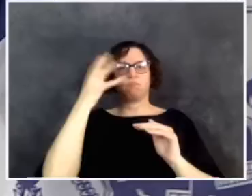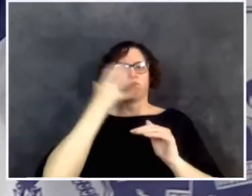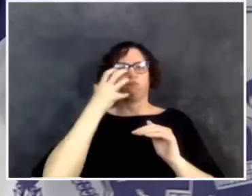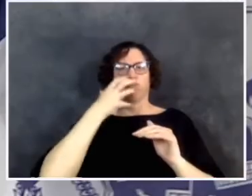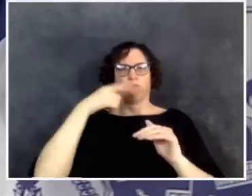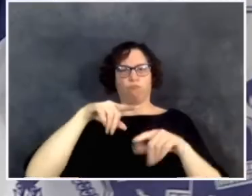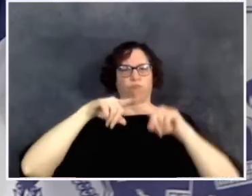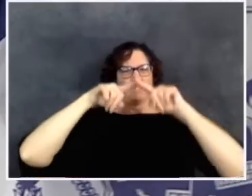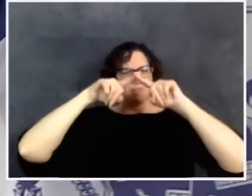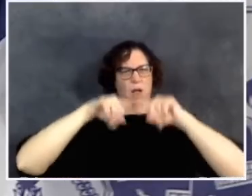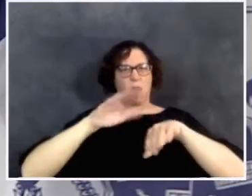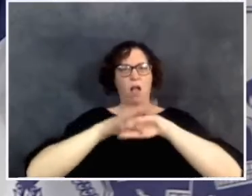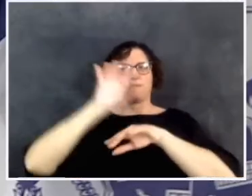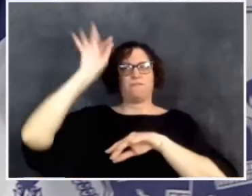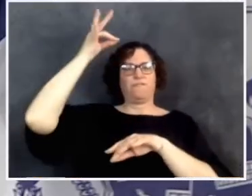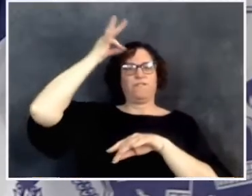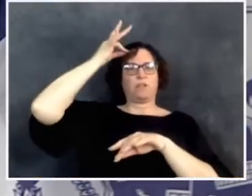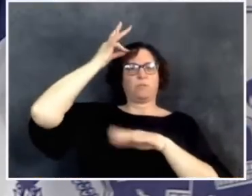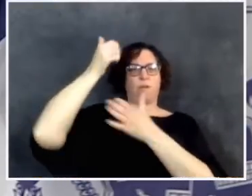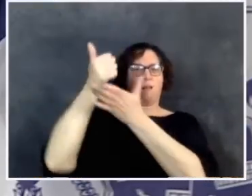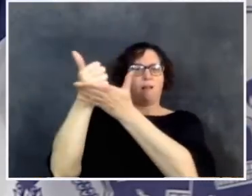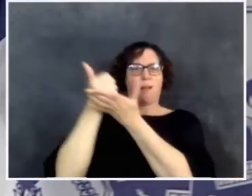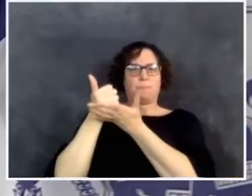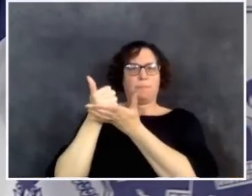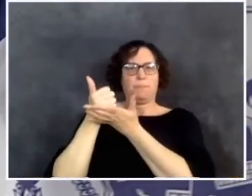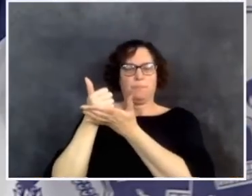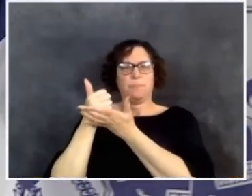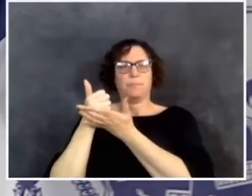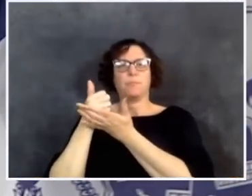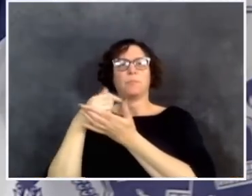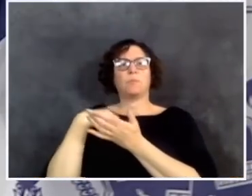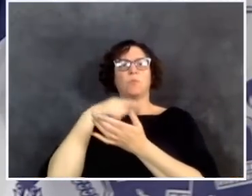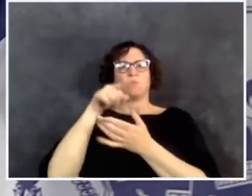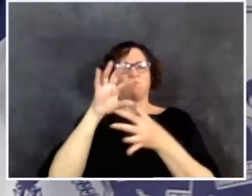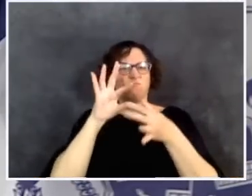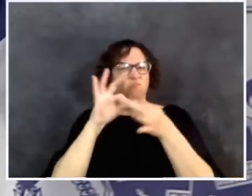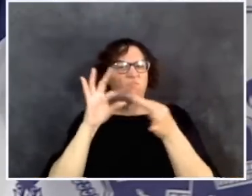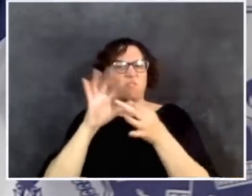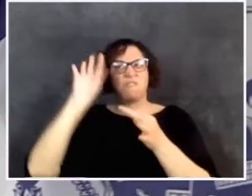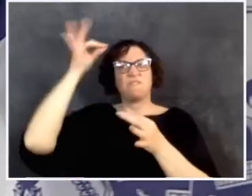All indications of that federal aid may not come. What is your plan B?